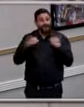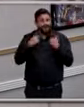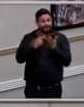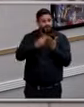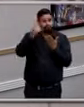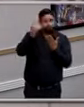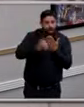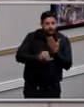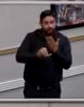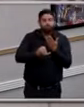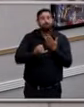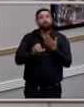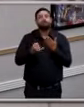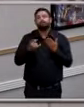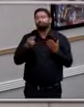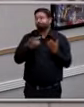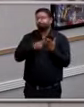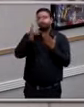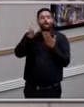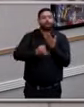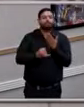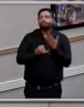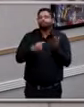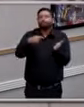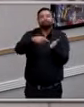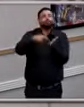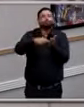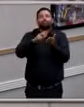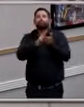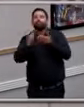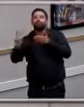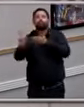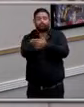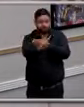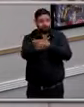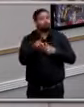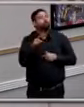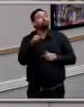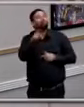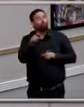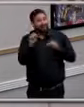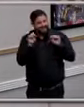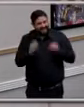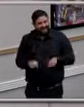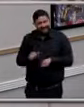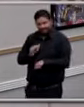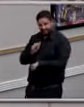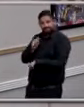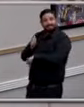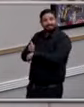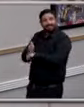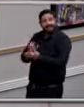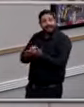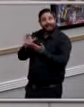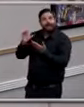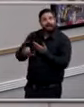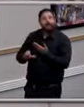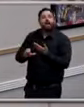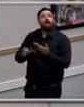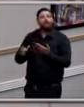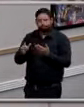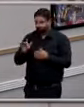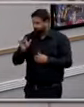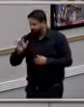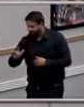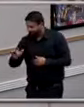project will be due in 2 weeks. You can actually set your calendar and provide yourself a